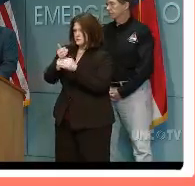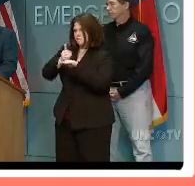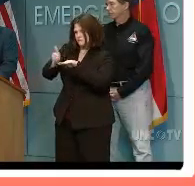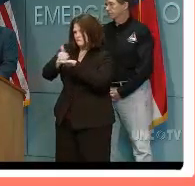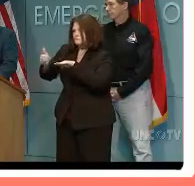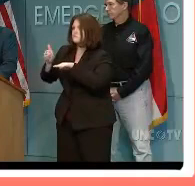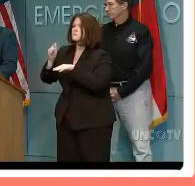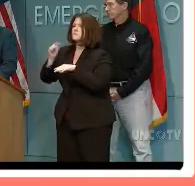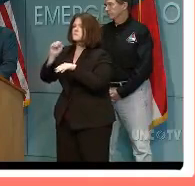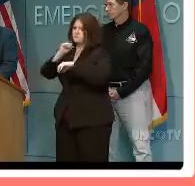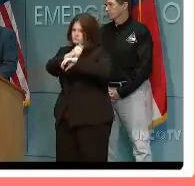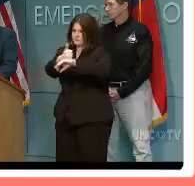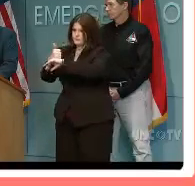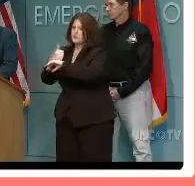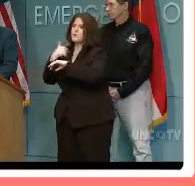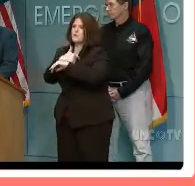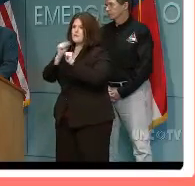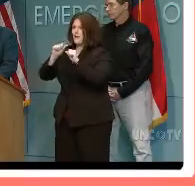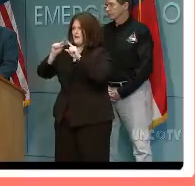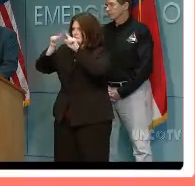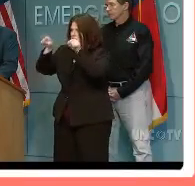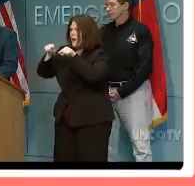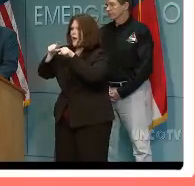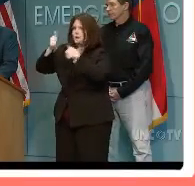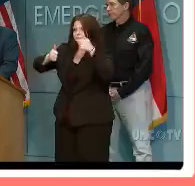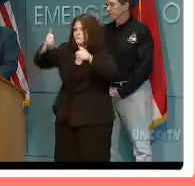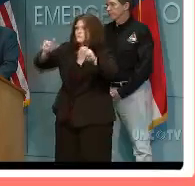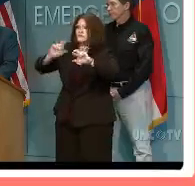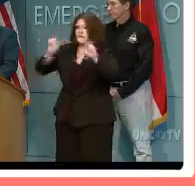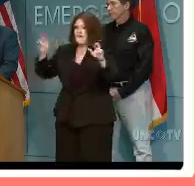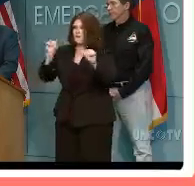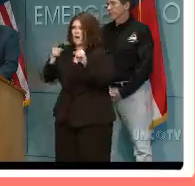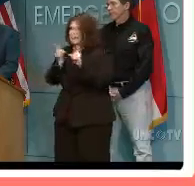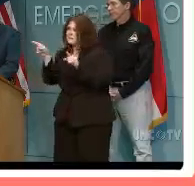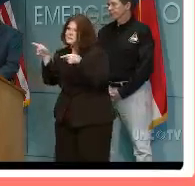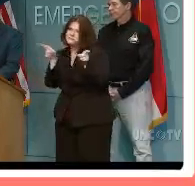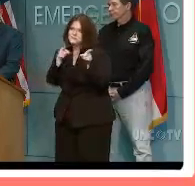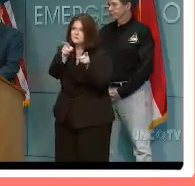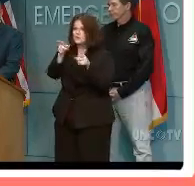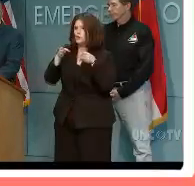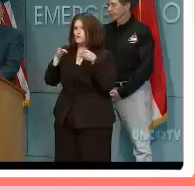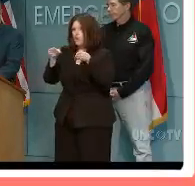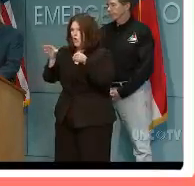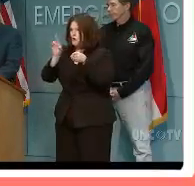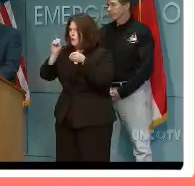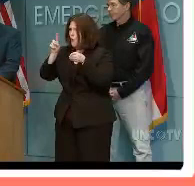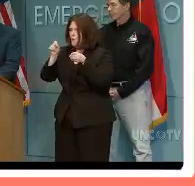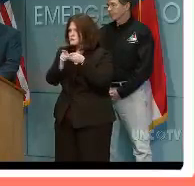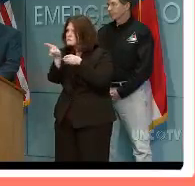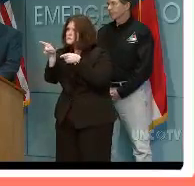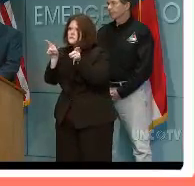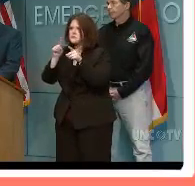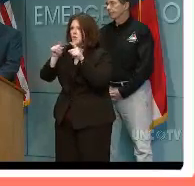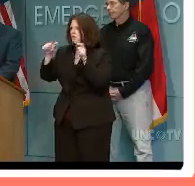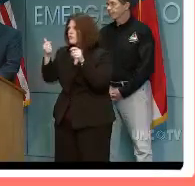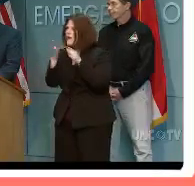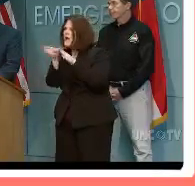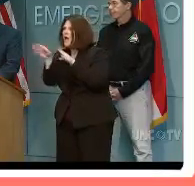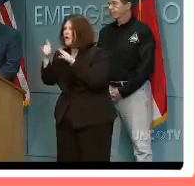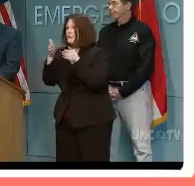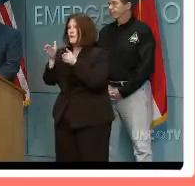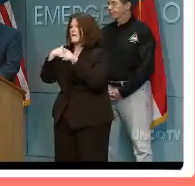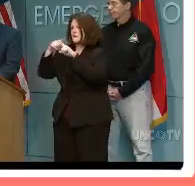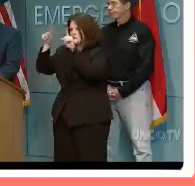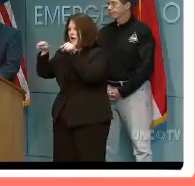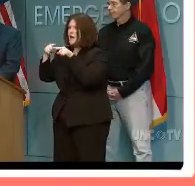make sure we can establish detours where we need to. And we're also doing things like providing support to emergency